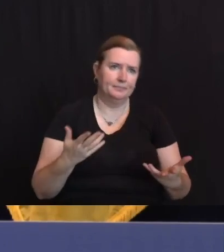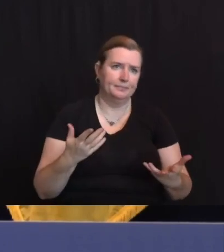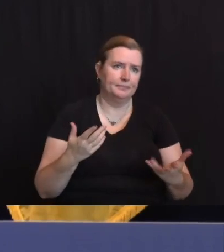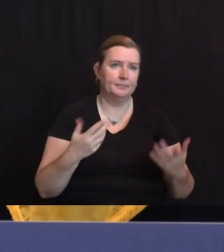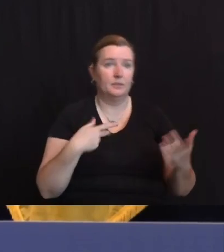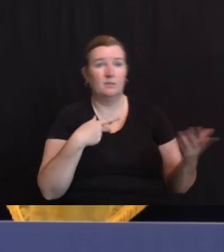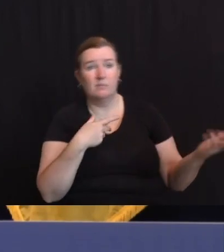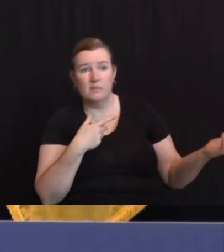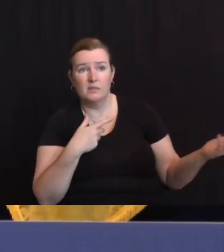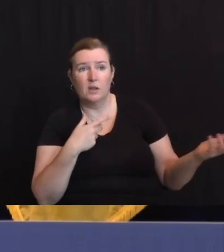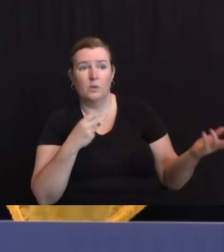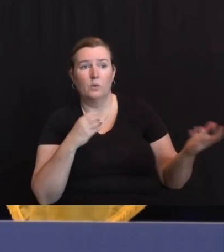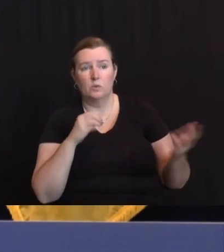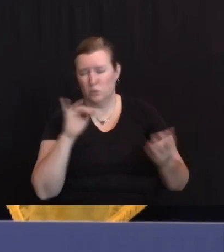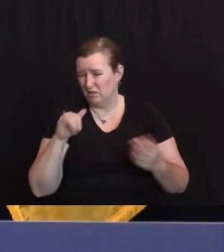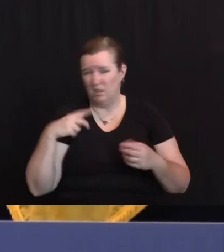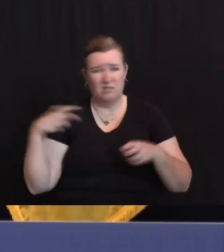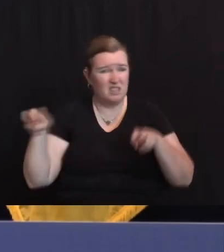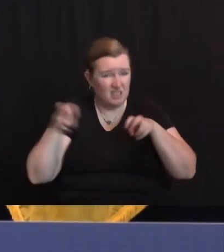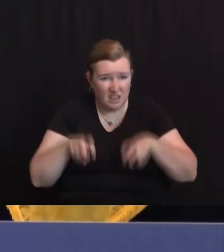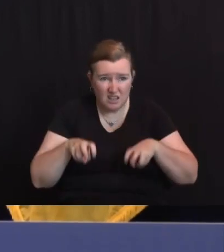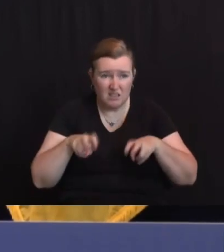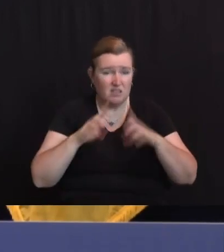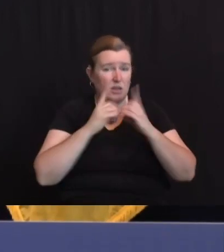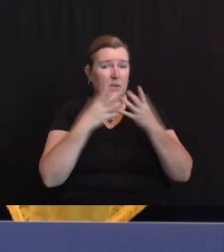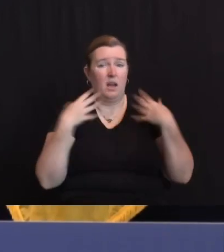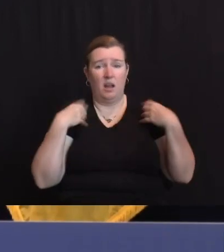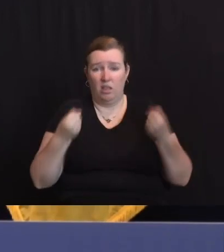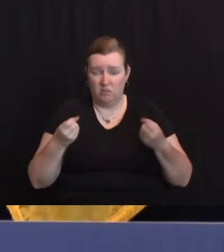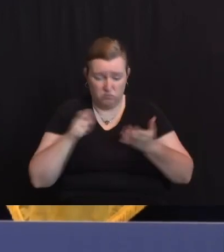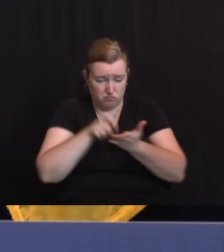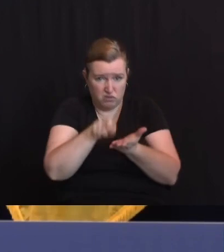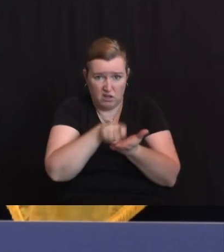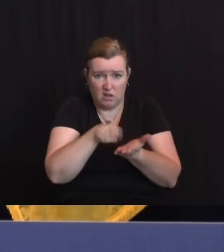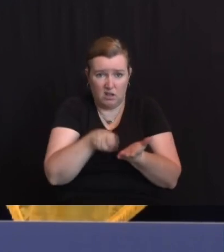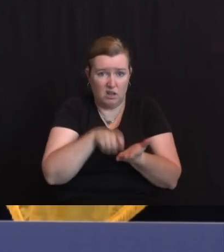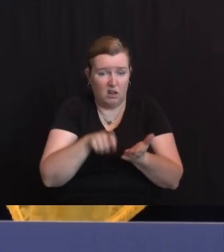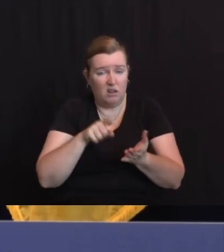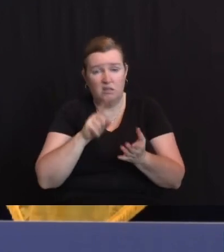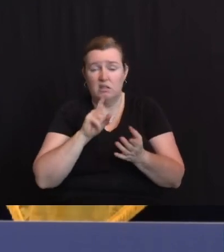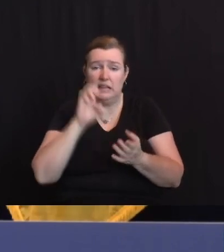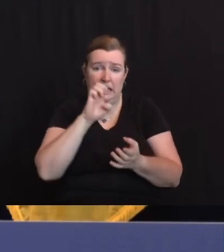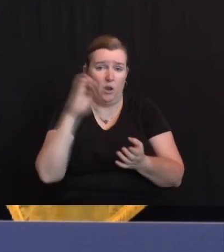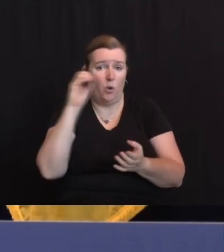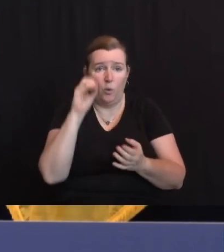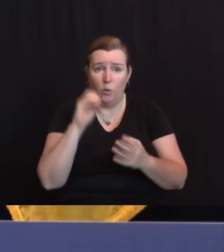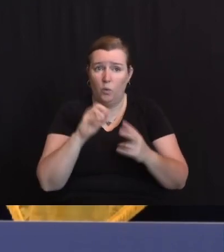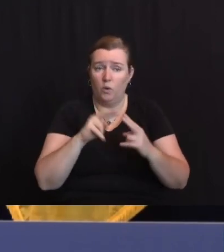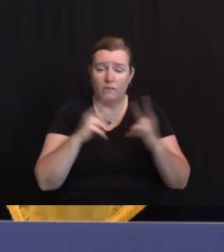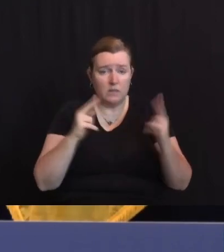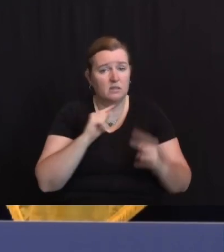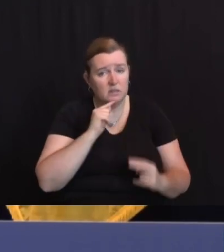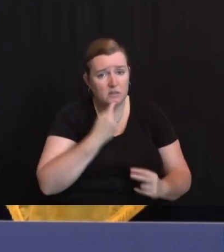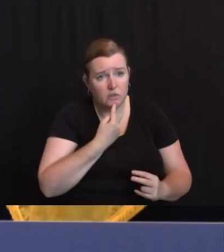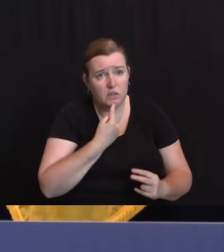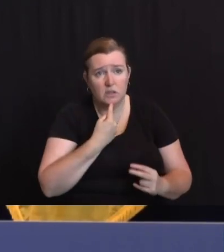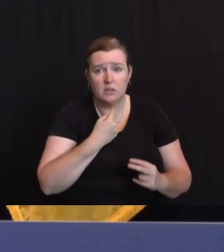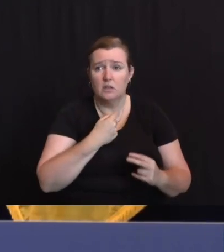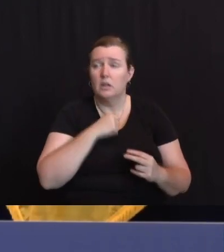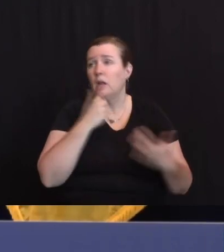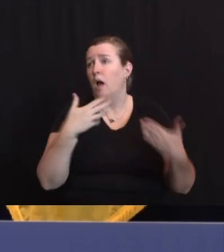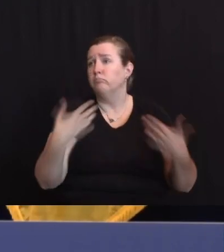Judy and Department of Health, and each one of these we take very, very seriously. So with that, I'm going to mask